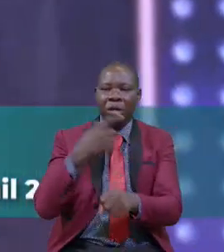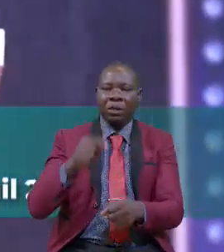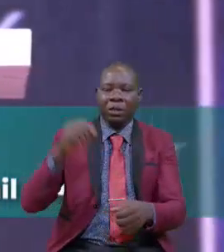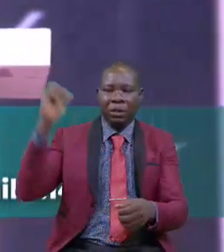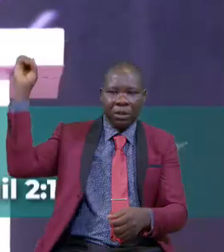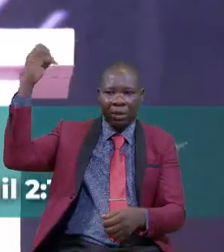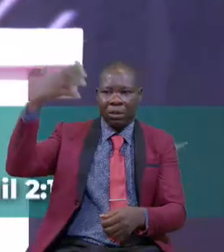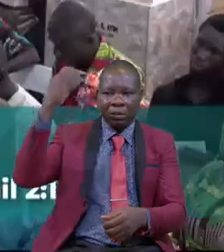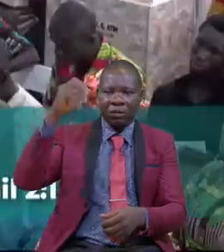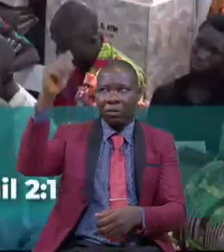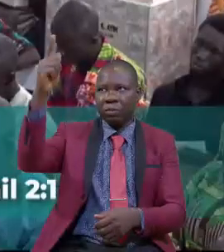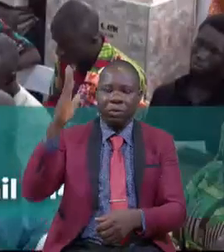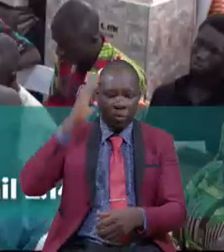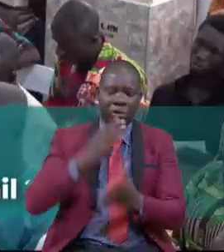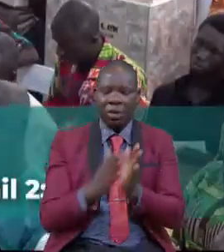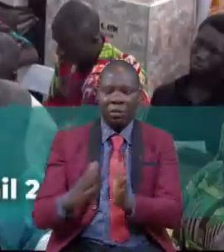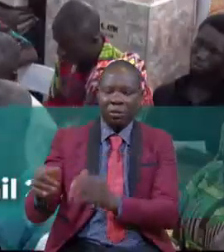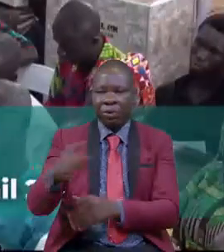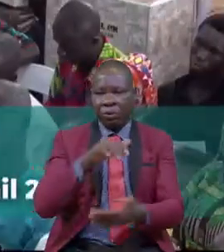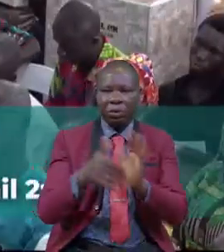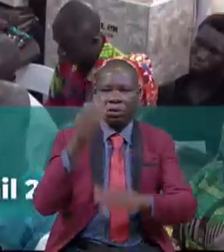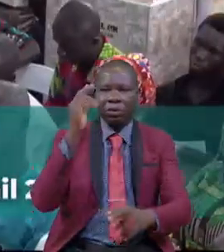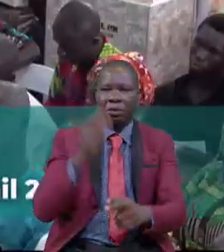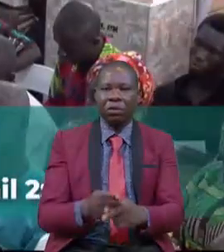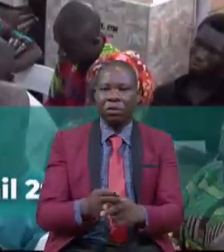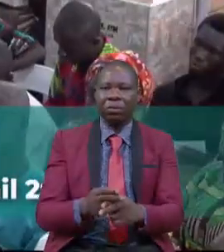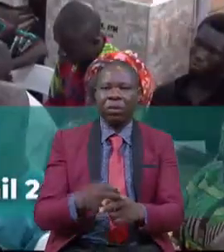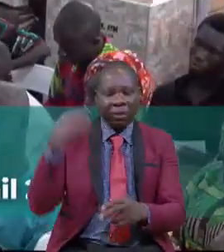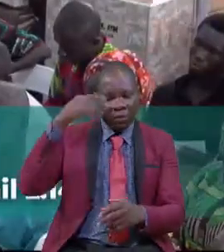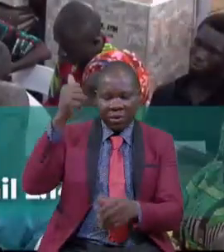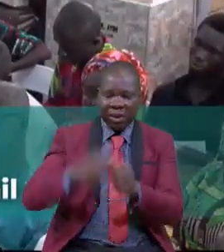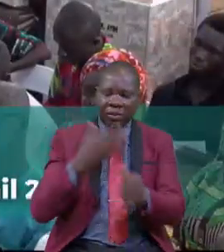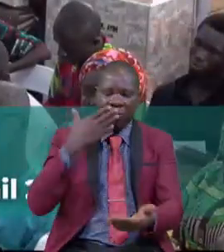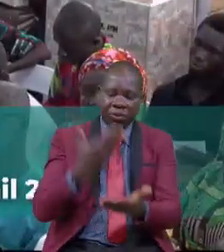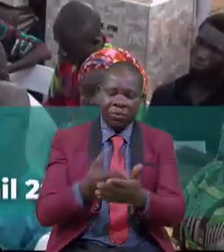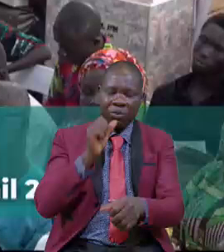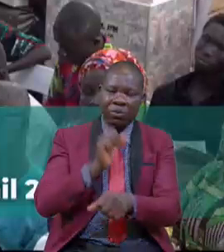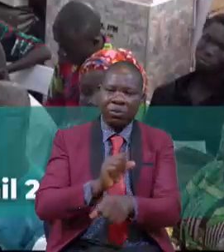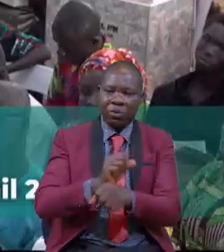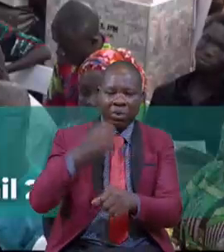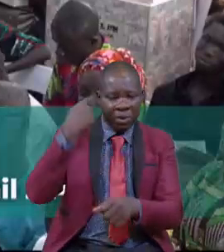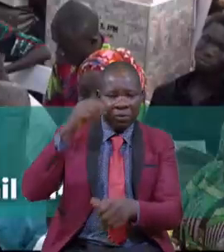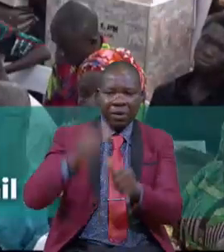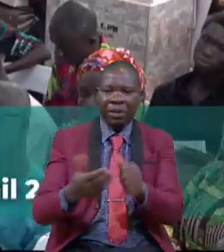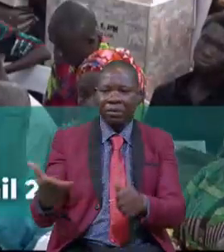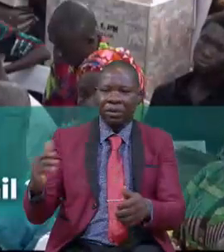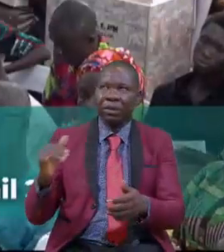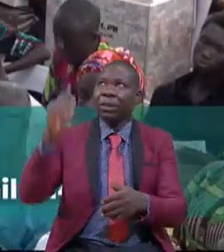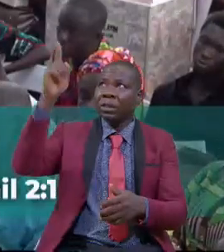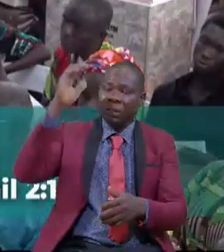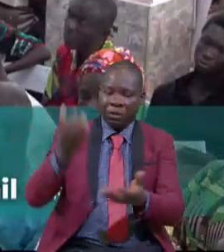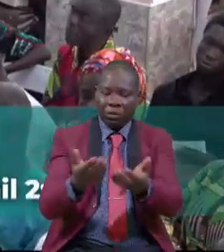you. Amen. For every good work, for everything he wants you to do,